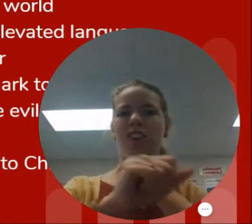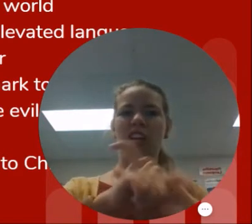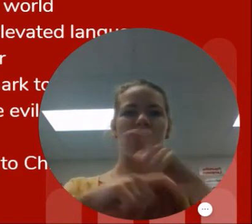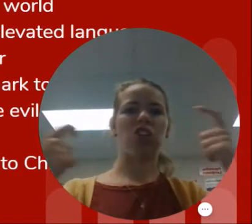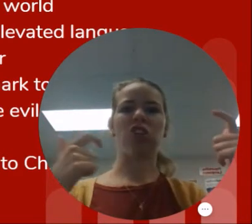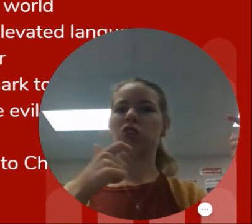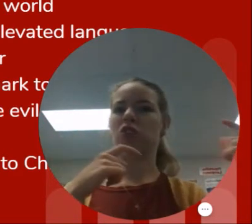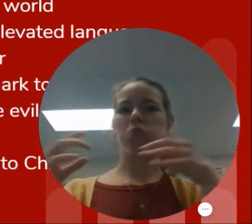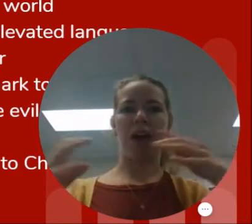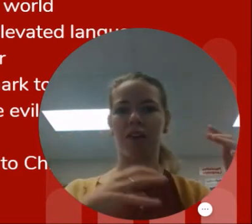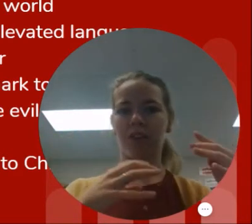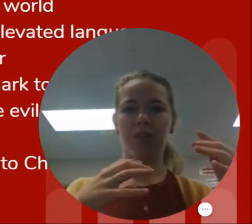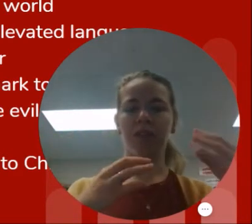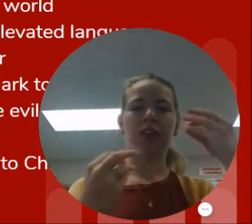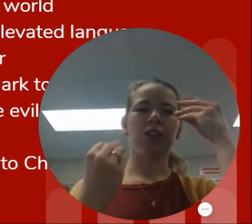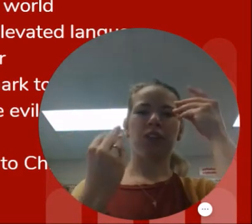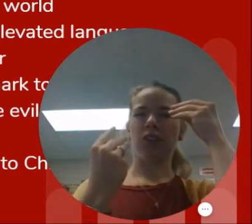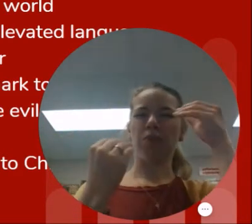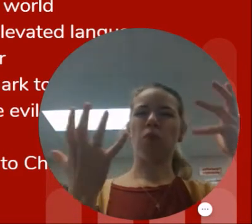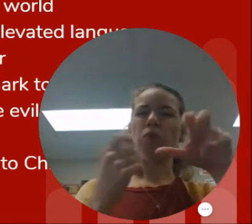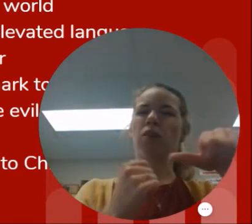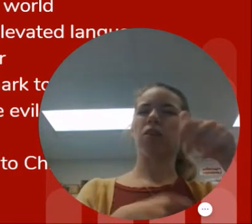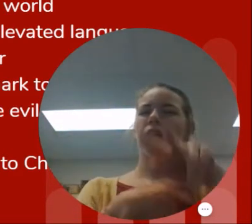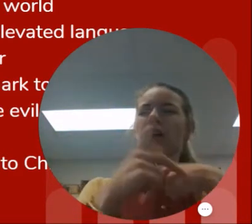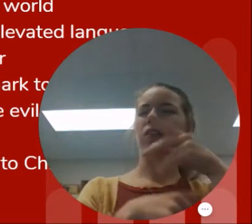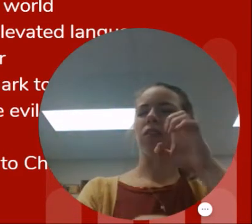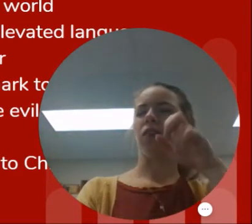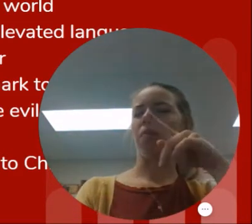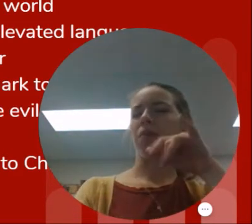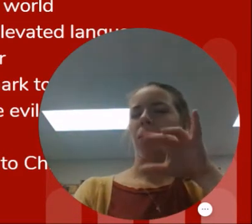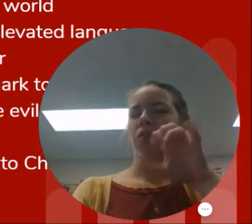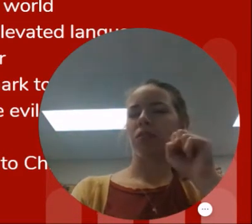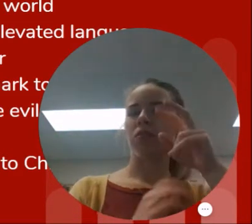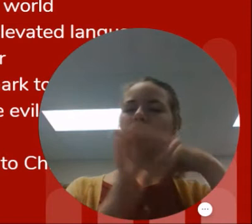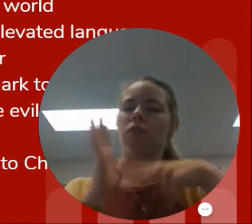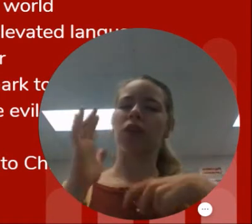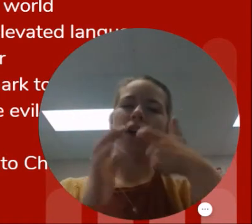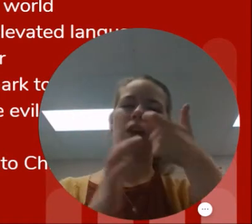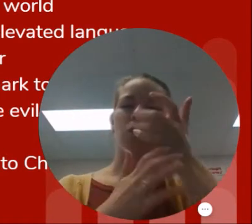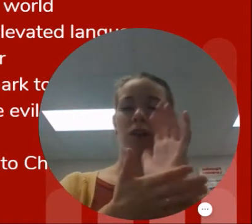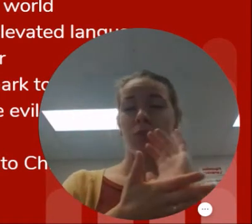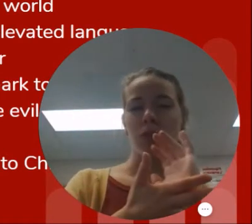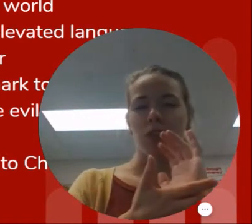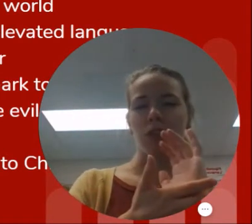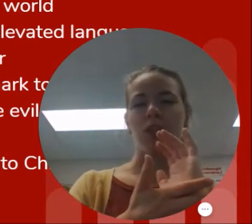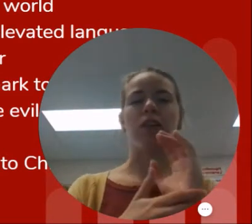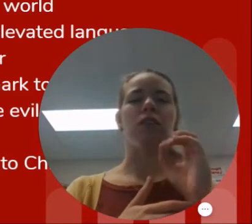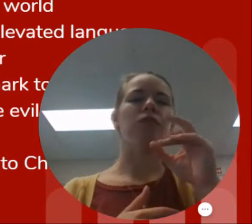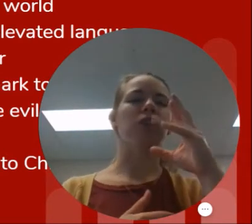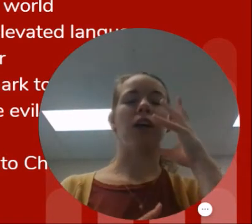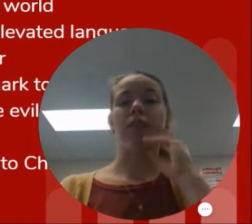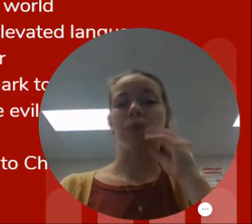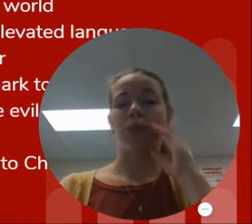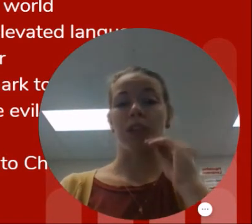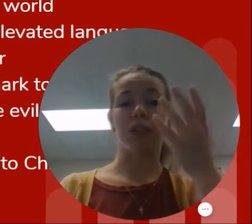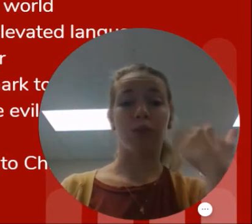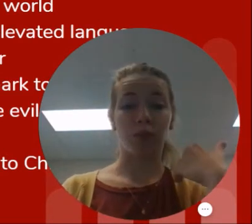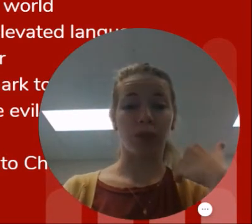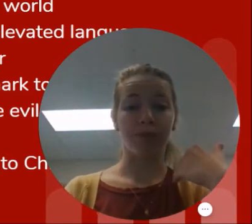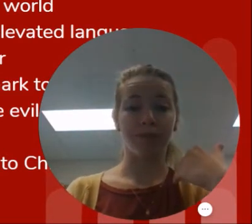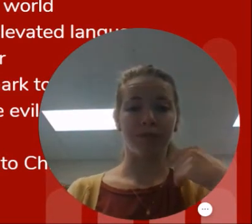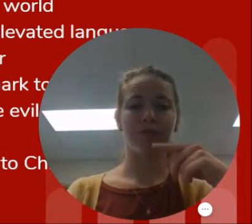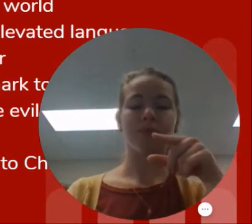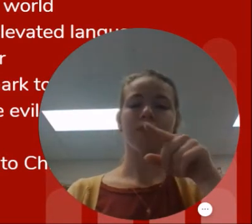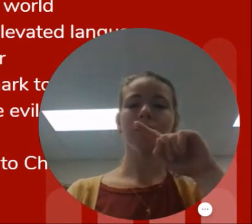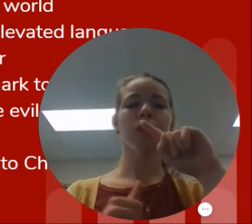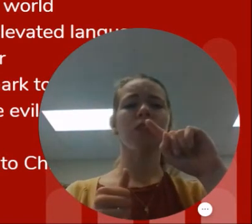hero, fighting a huge battle. So think about what other kinds of epics you have read or watched movies of or have experienced